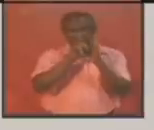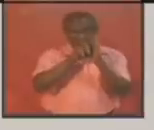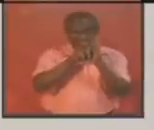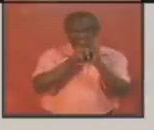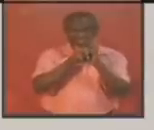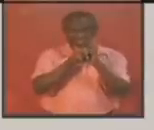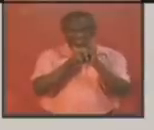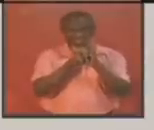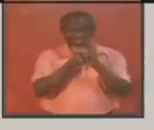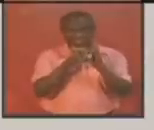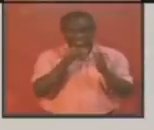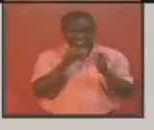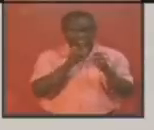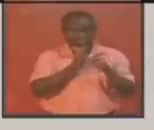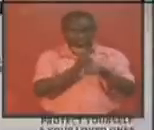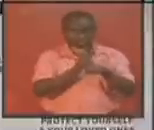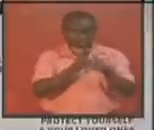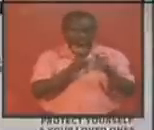of the services.